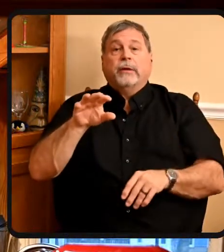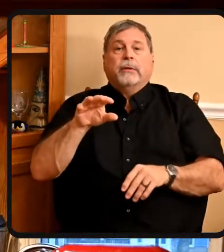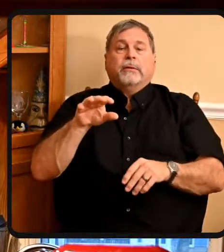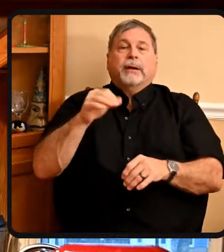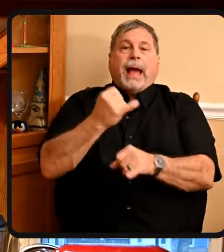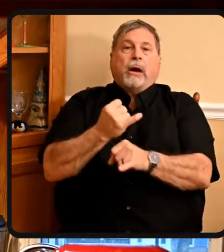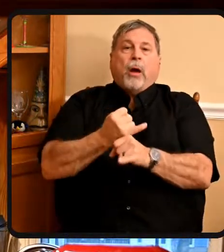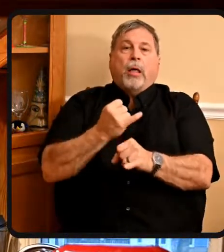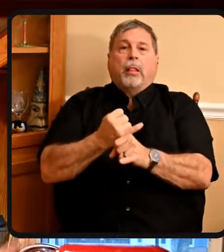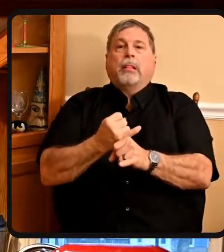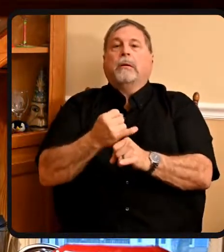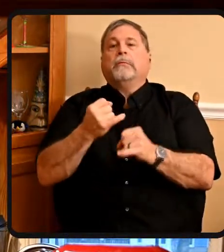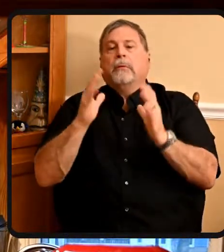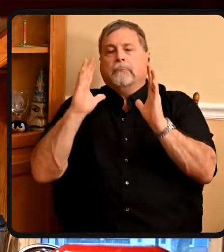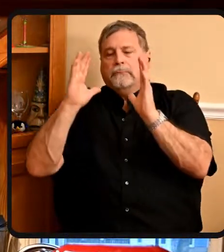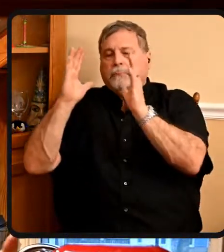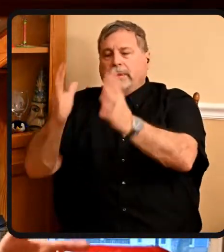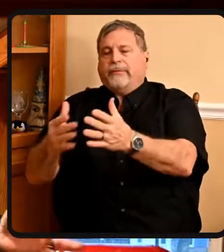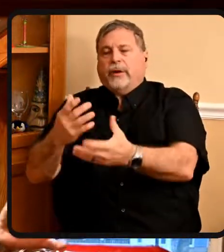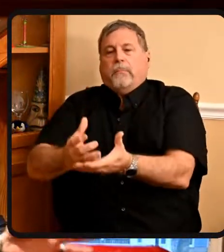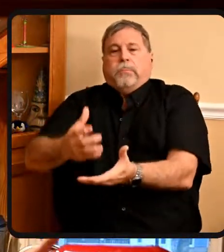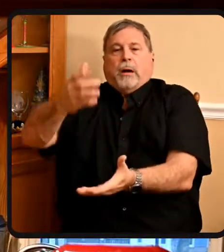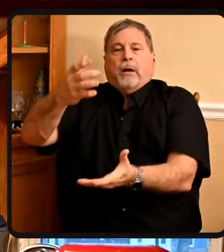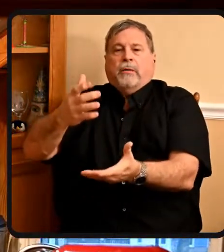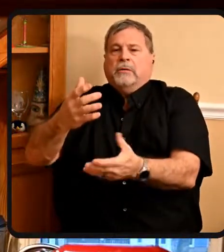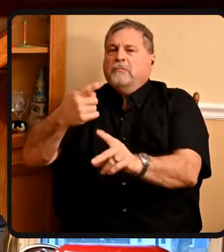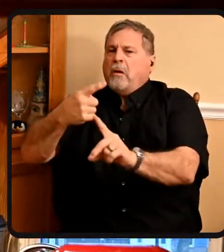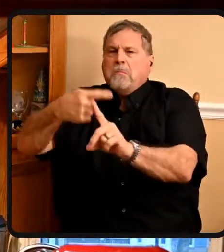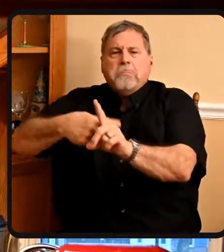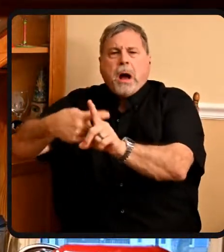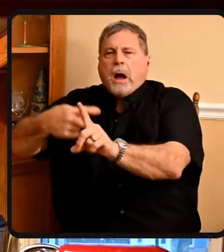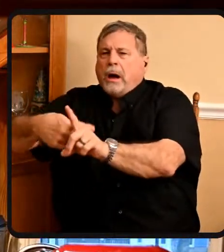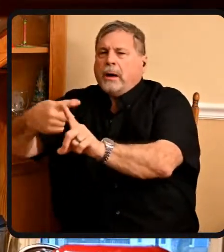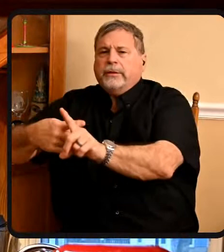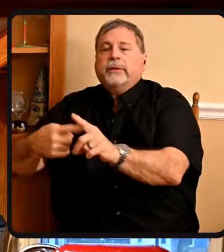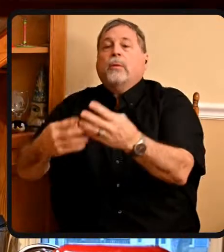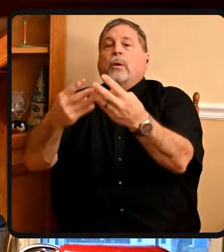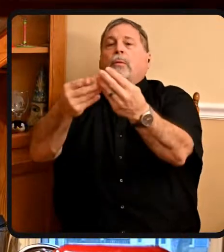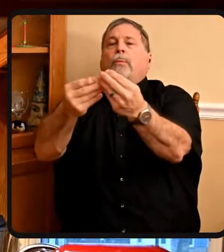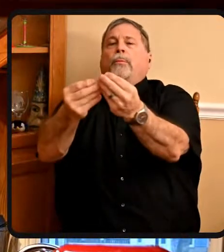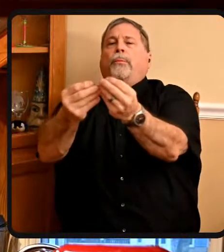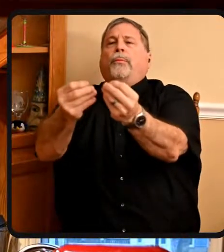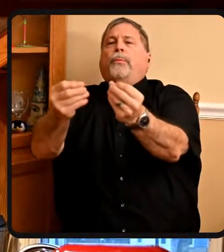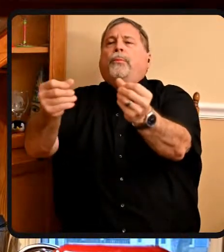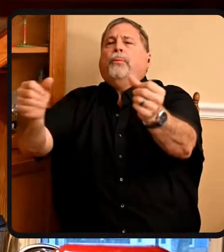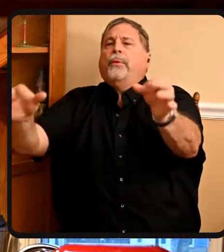of course, and let it sit there and soak for months. It'll just leach